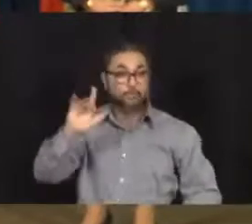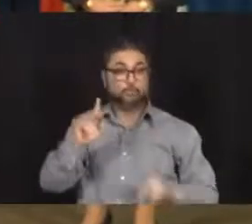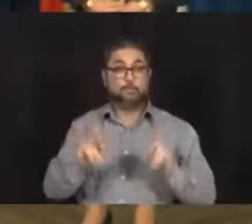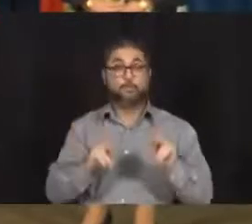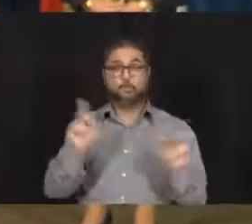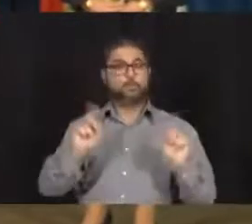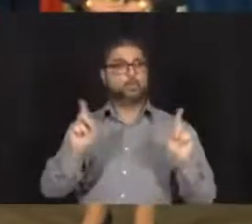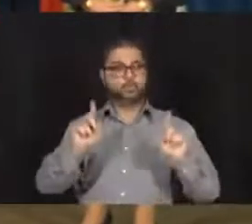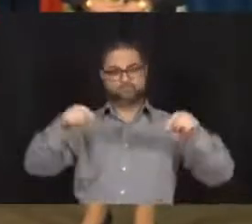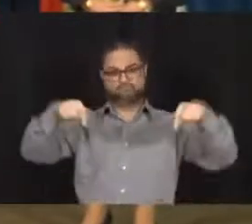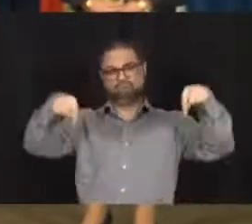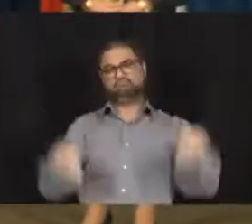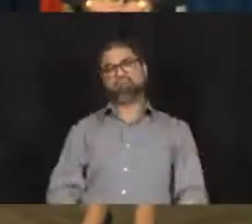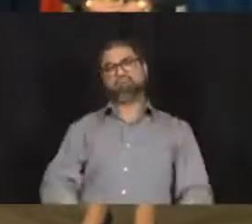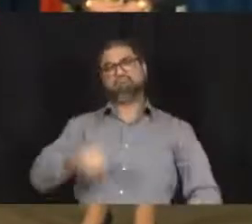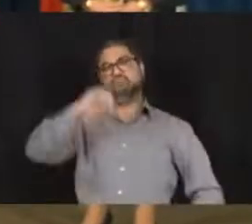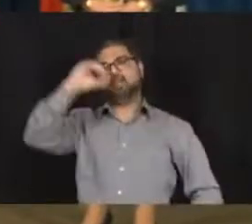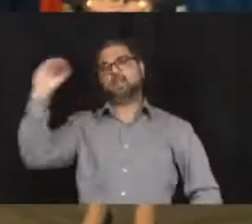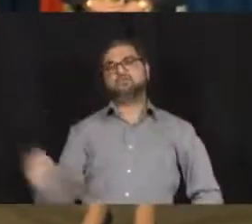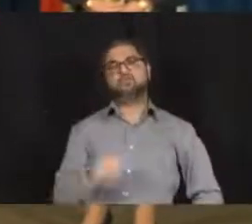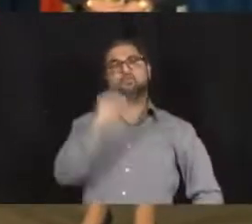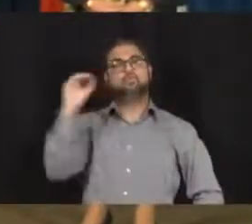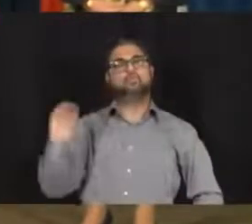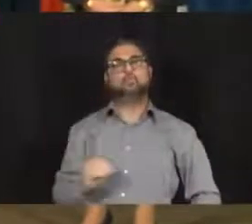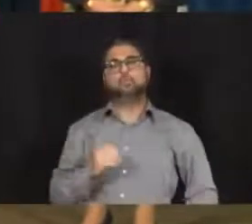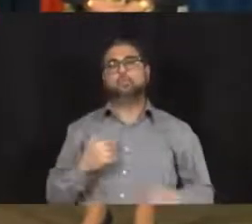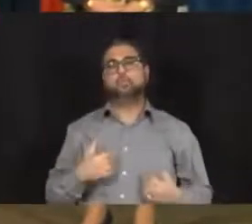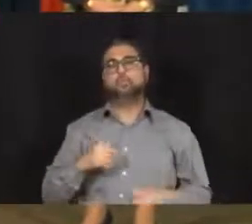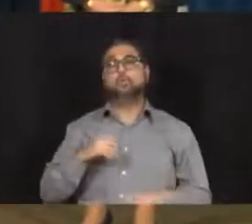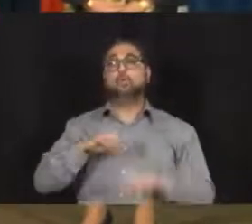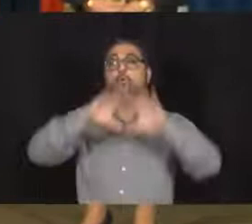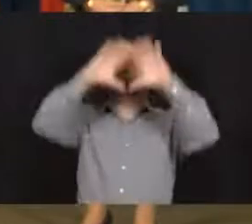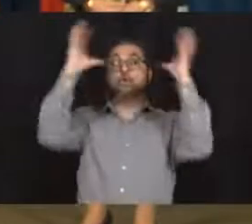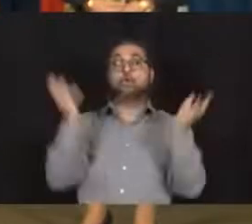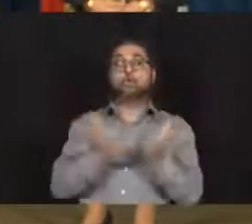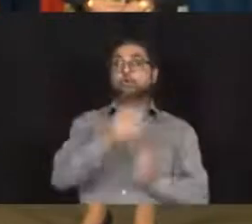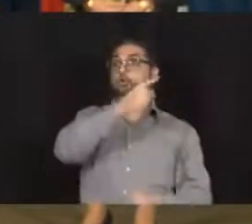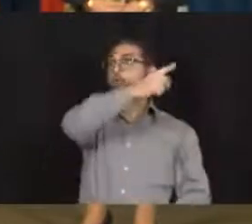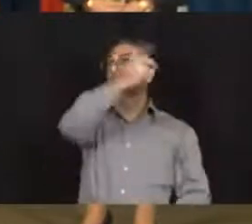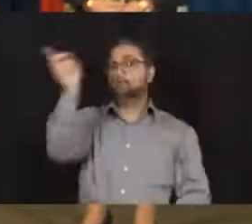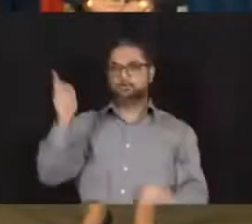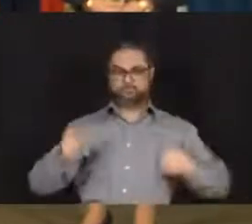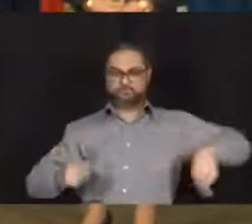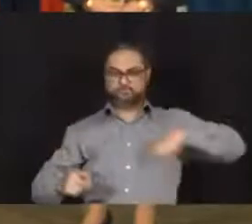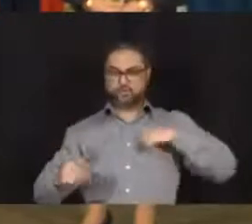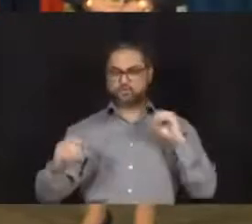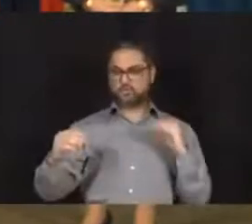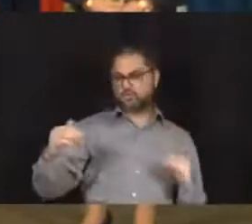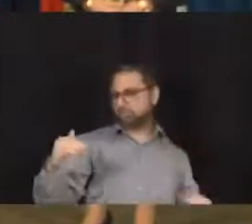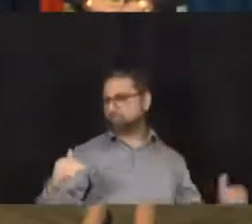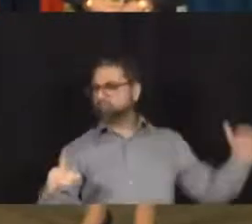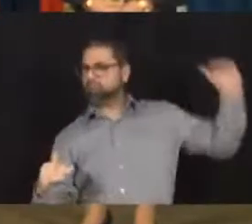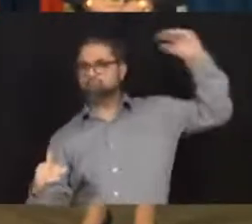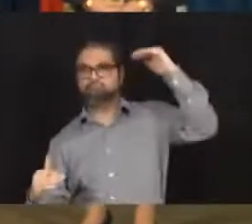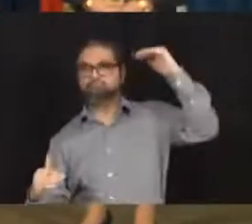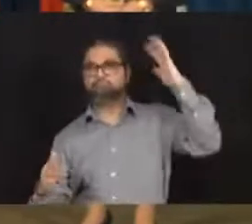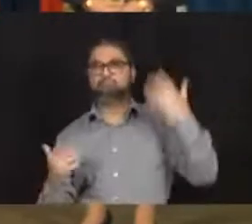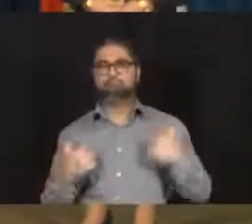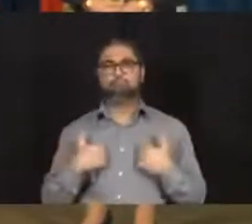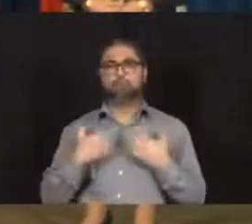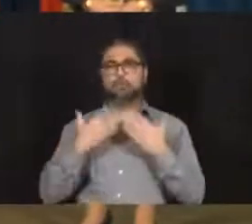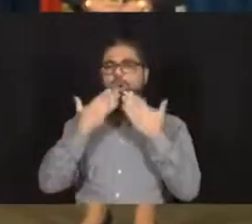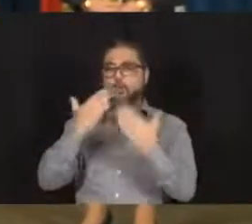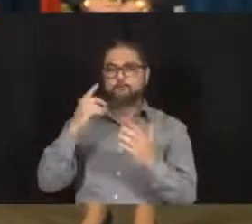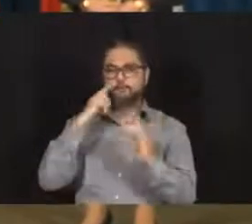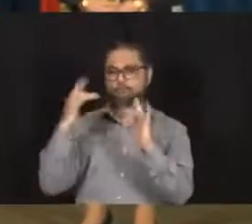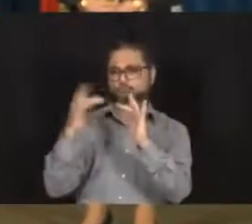in the world. They're absolutely incredible. But thank you. I'll follow up with a GM on that one. Thank you. Thank you so